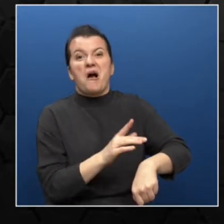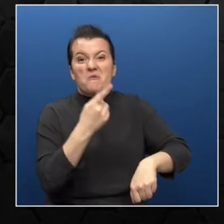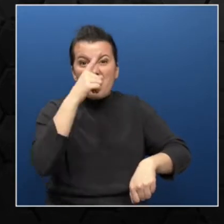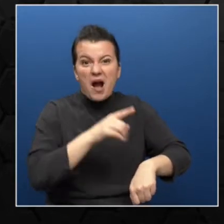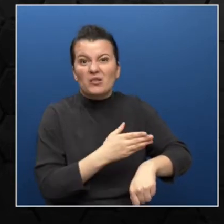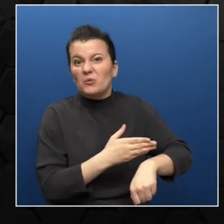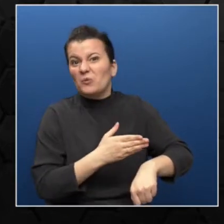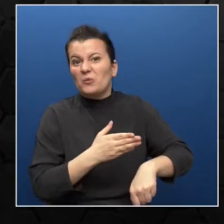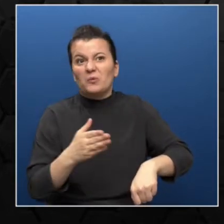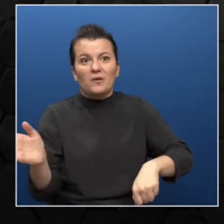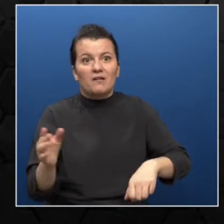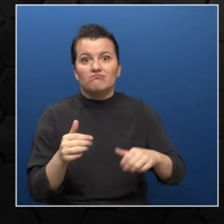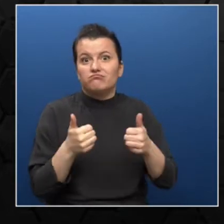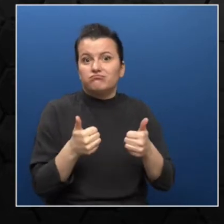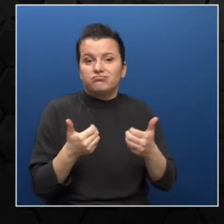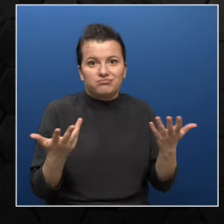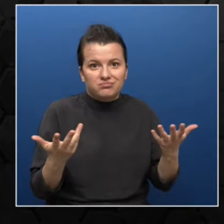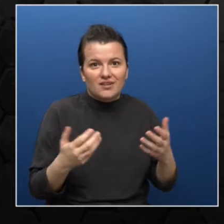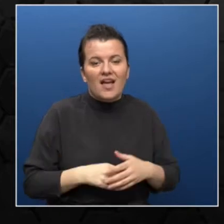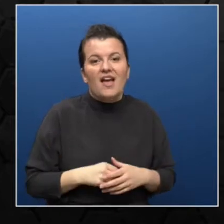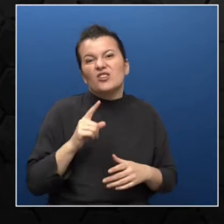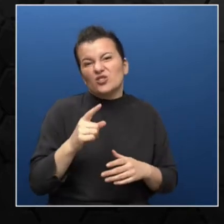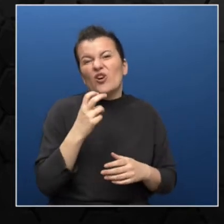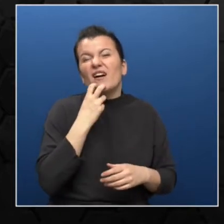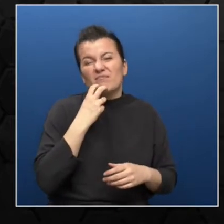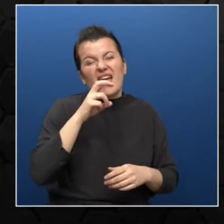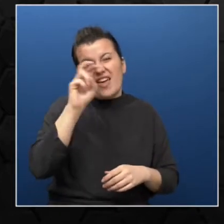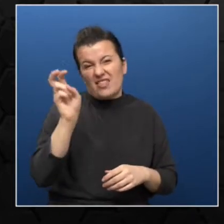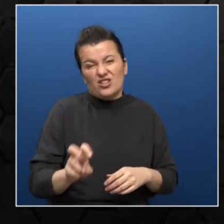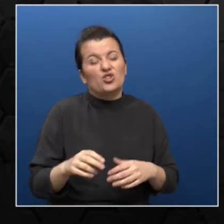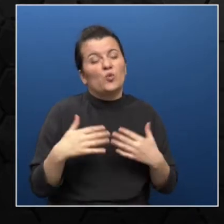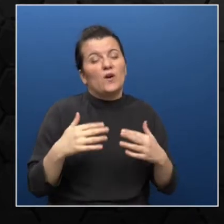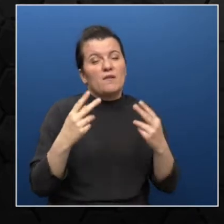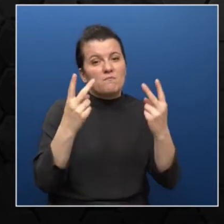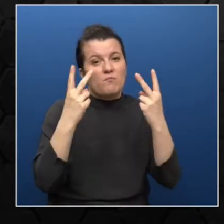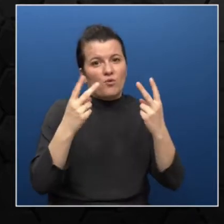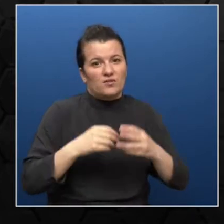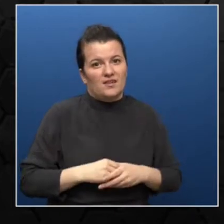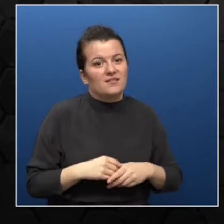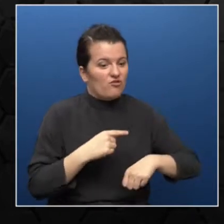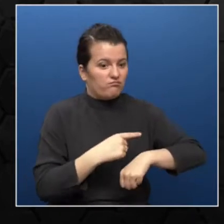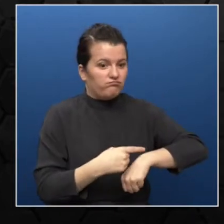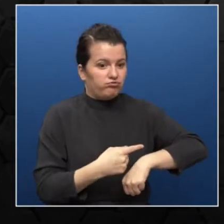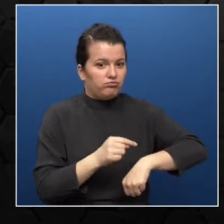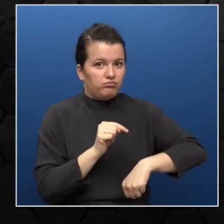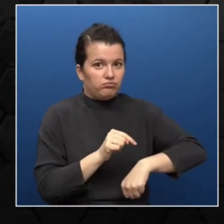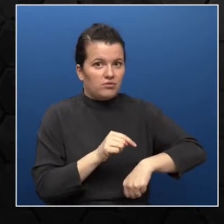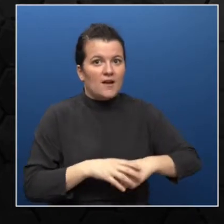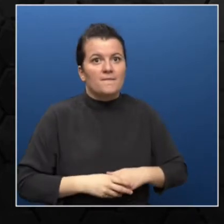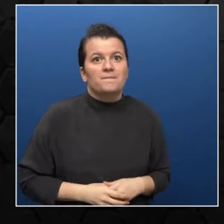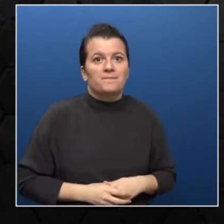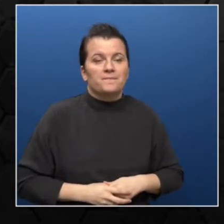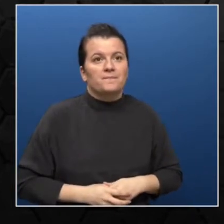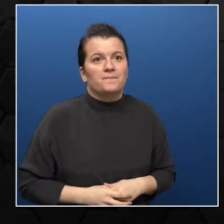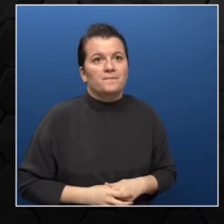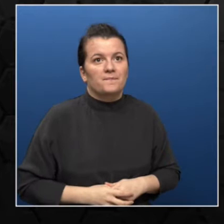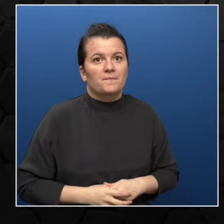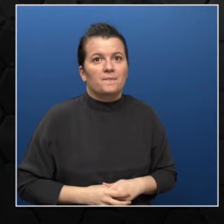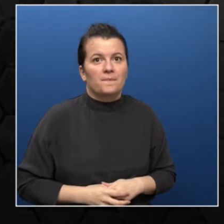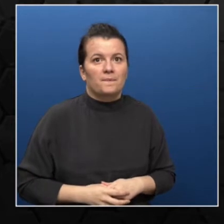energy is definitely of immense importance. And to validate that, I have got to use some statistics from Cambridge University